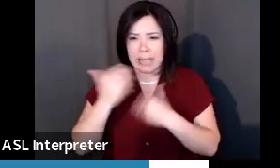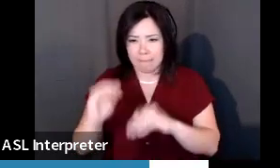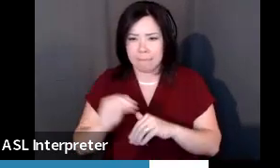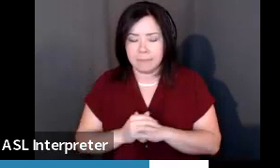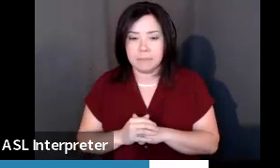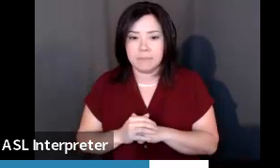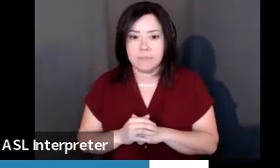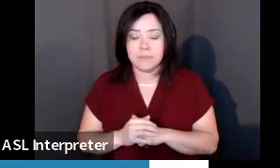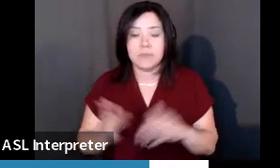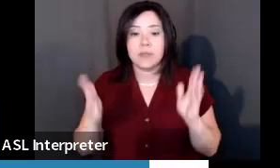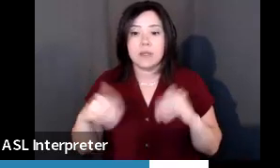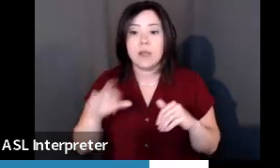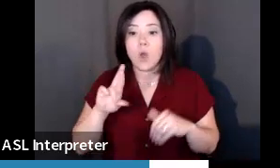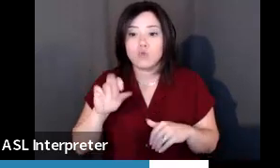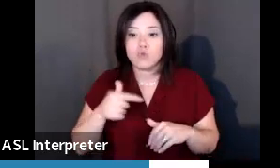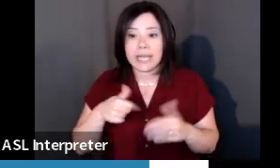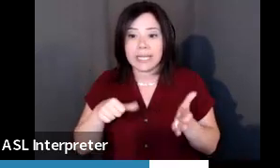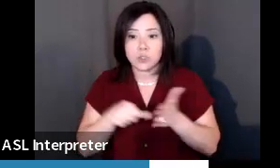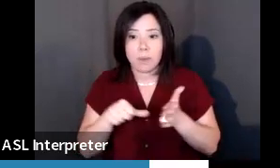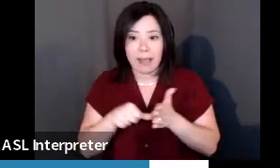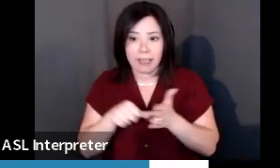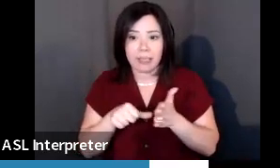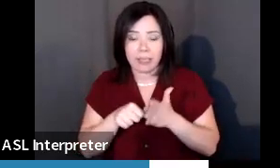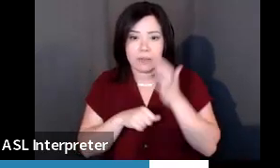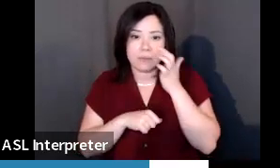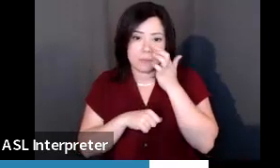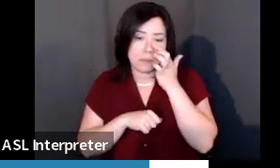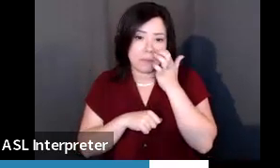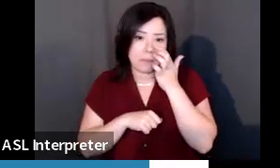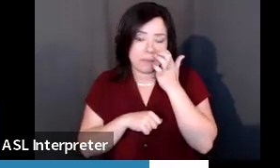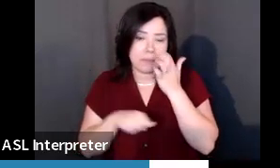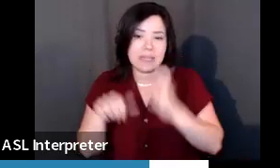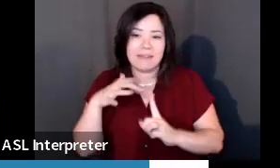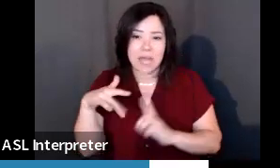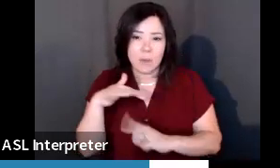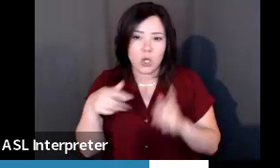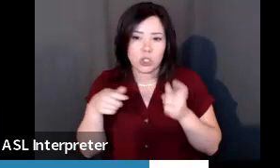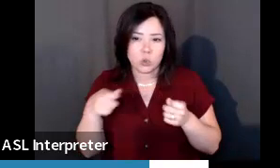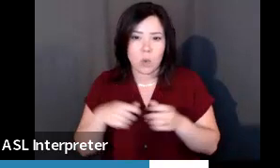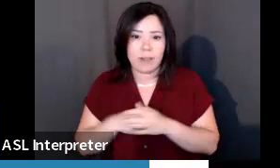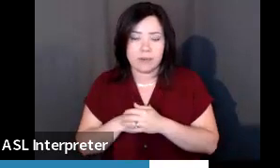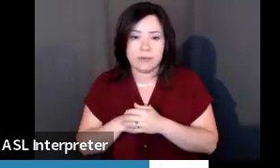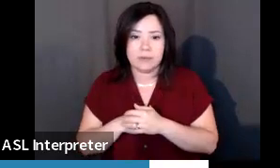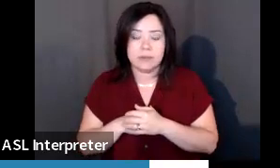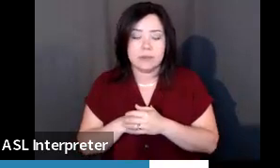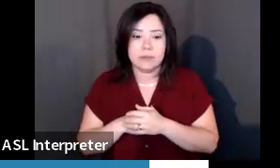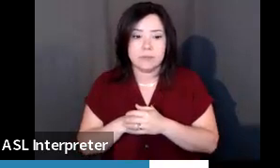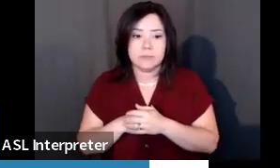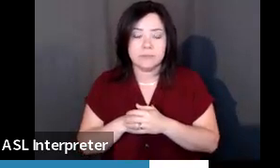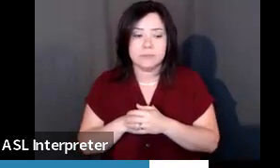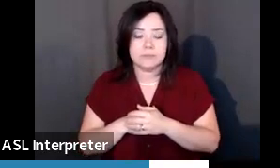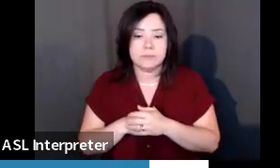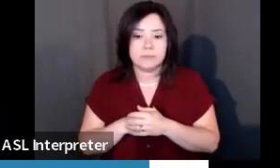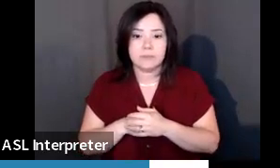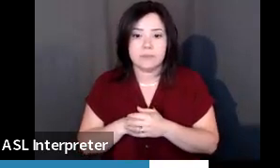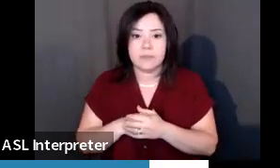The Ring doorbell's another example of an environmental control, but if you are